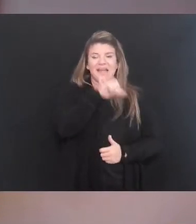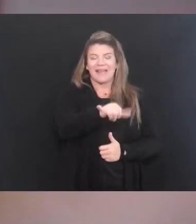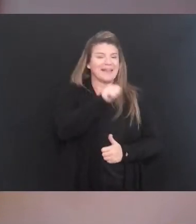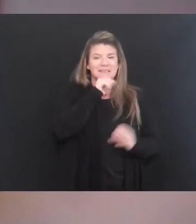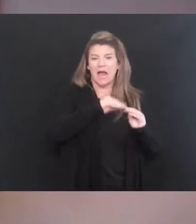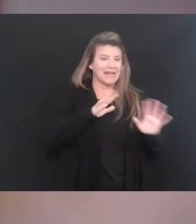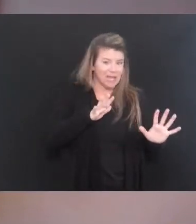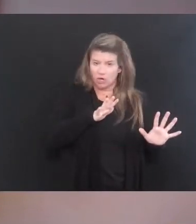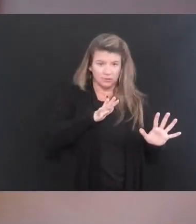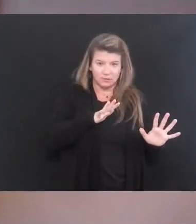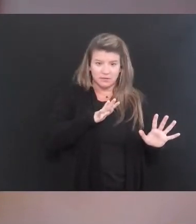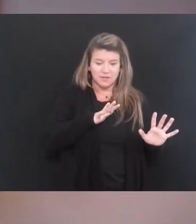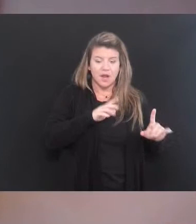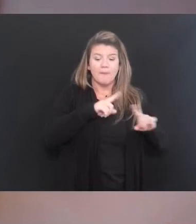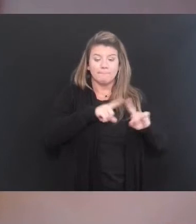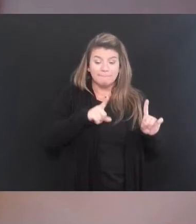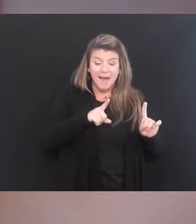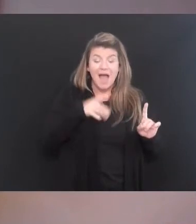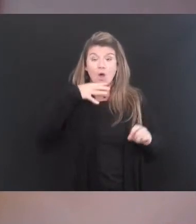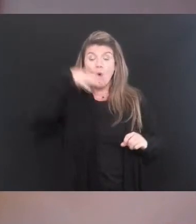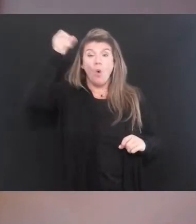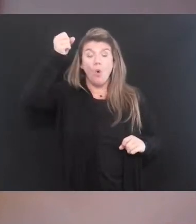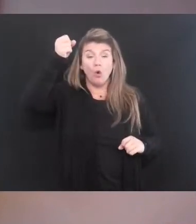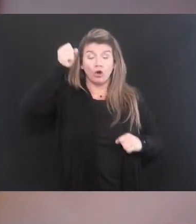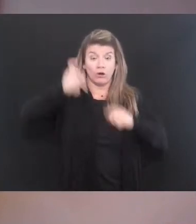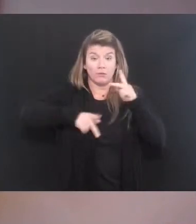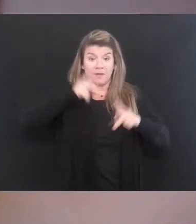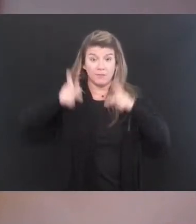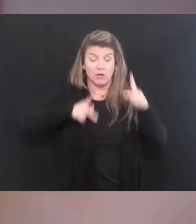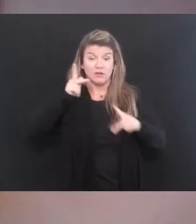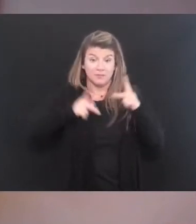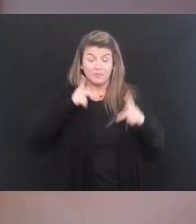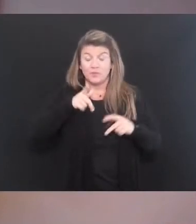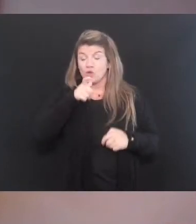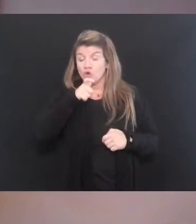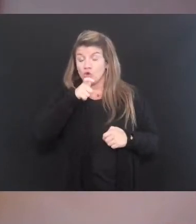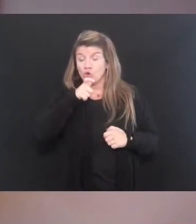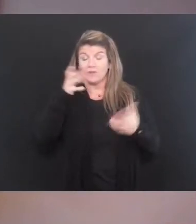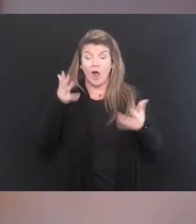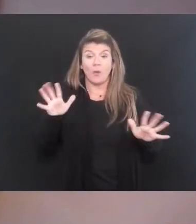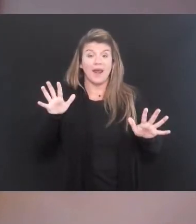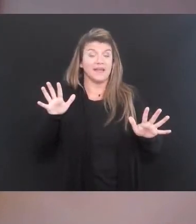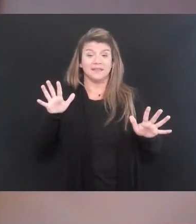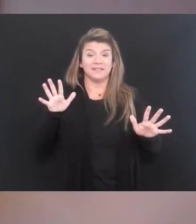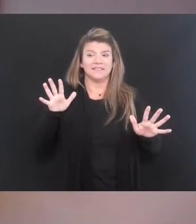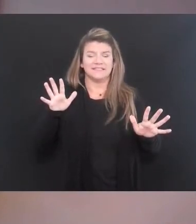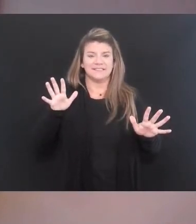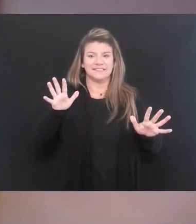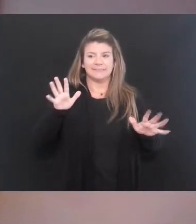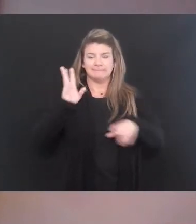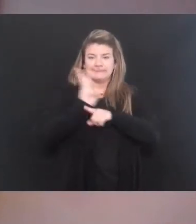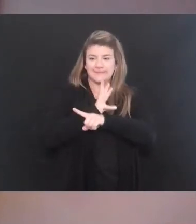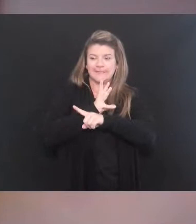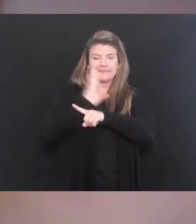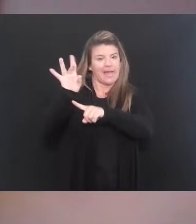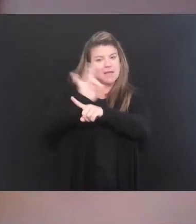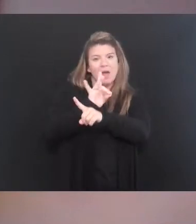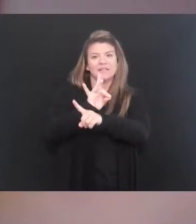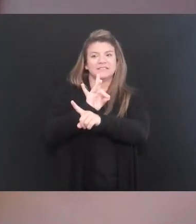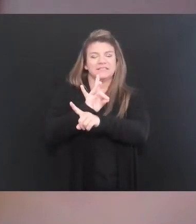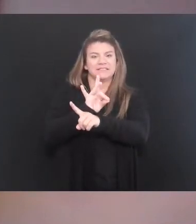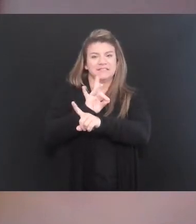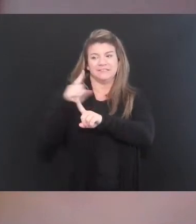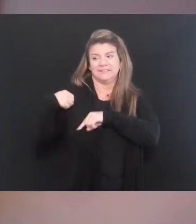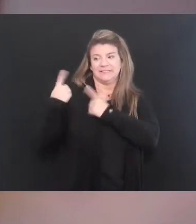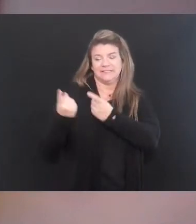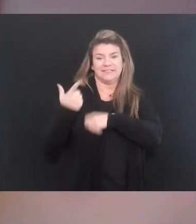clear, but certainly older Americans and West Virginians who have been, out 6 to 8 months, depending on what